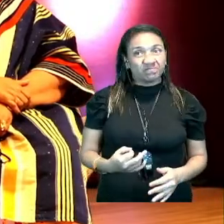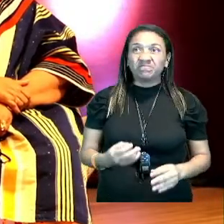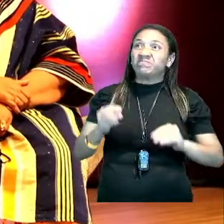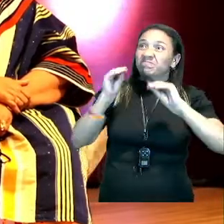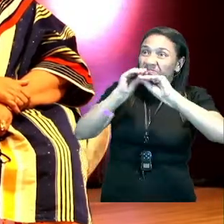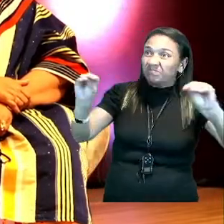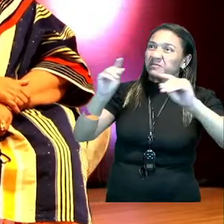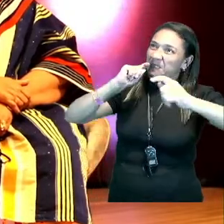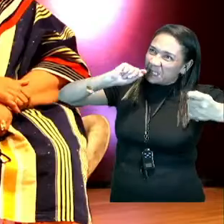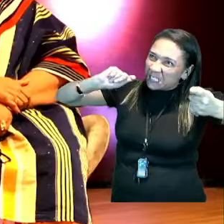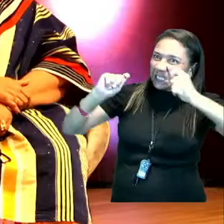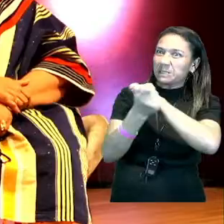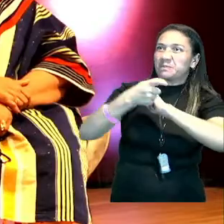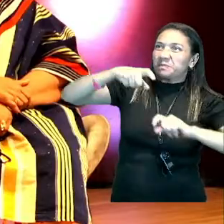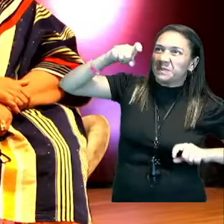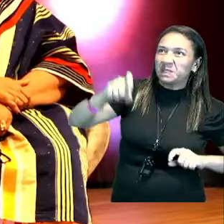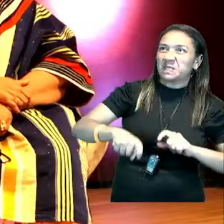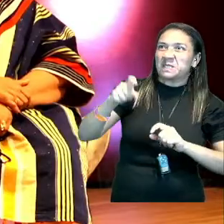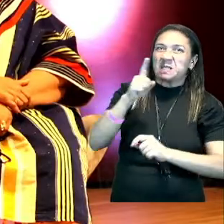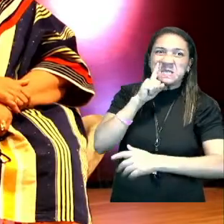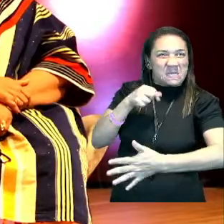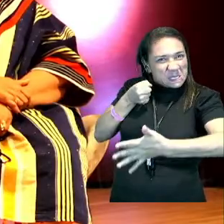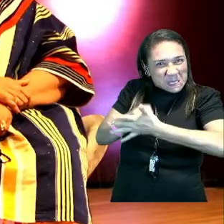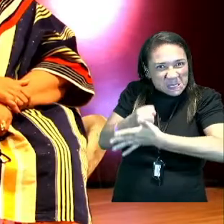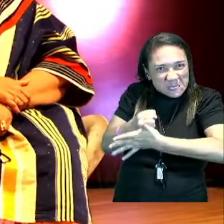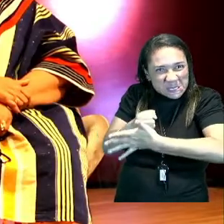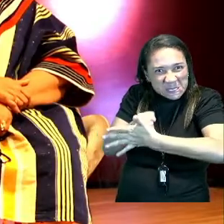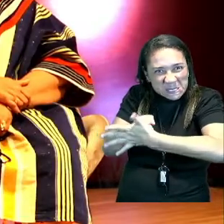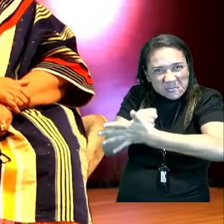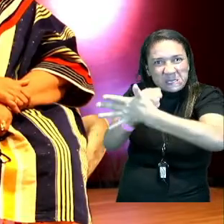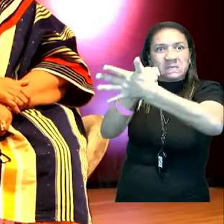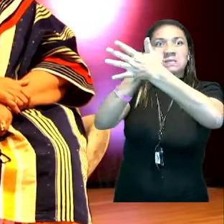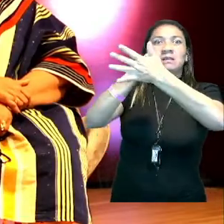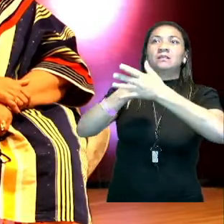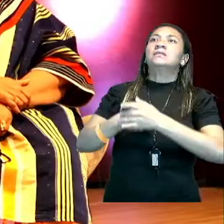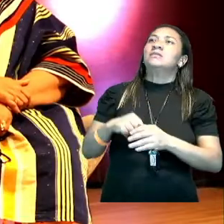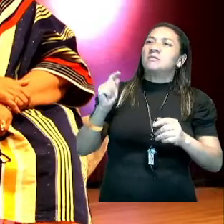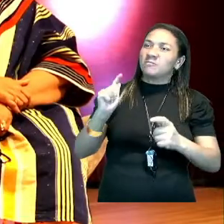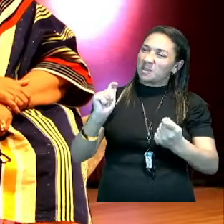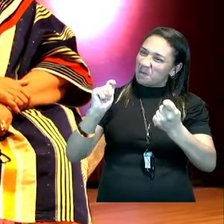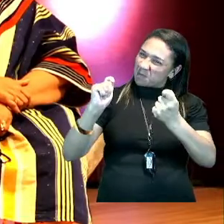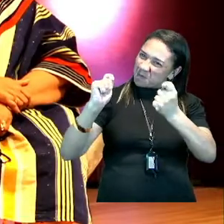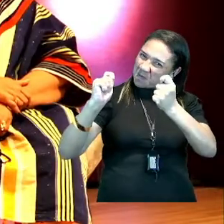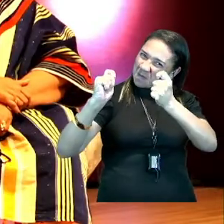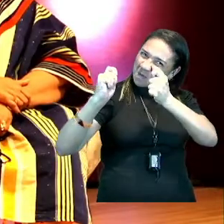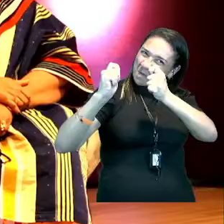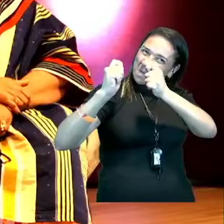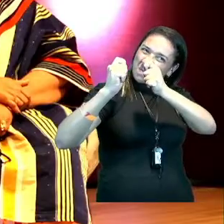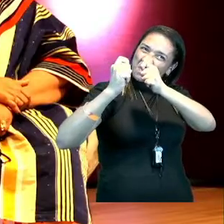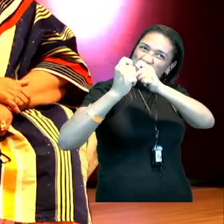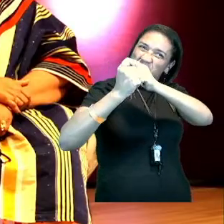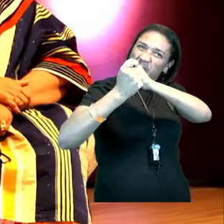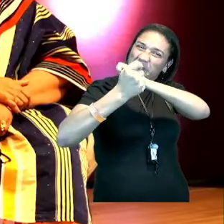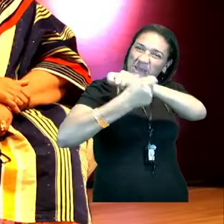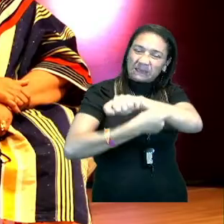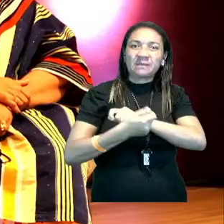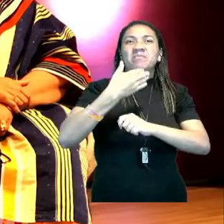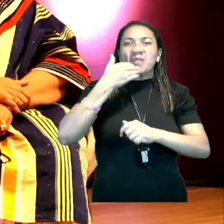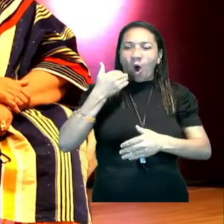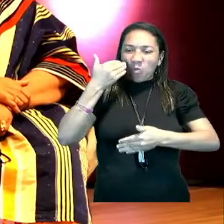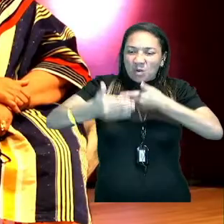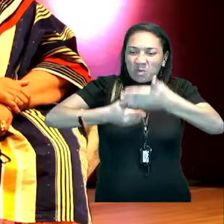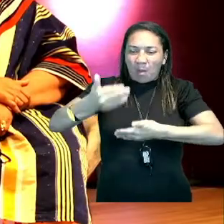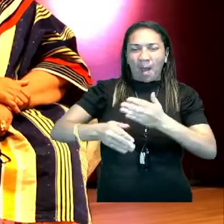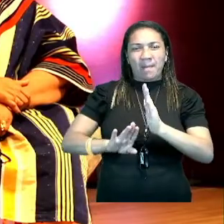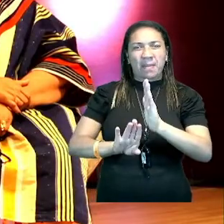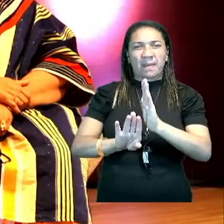reality that we are trying to change. And I've fought all my strength until now so that from this position,